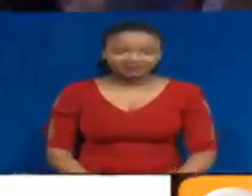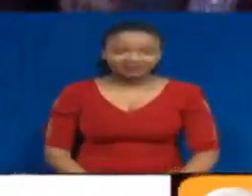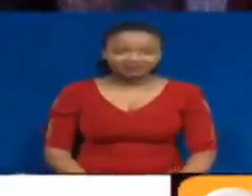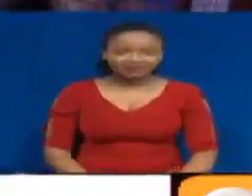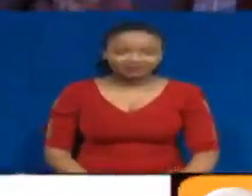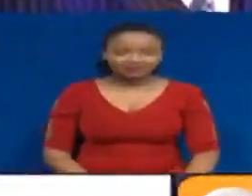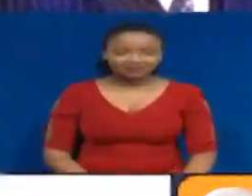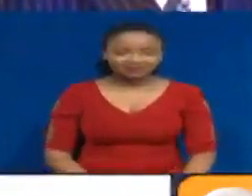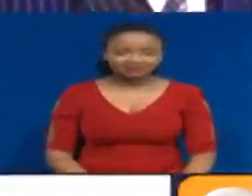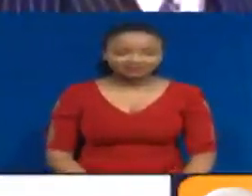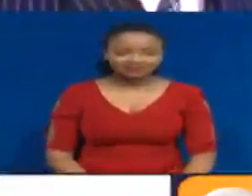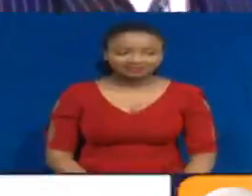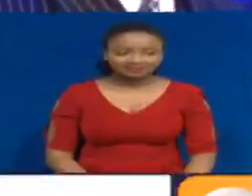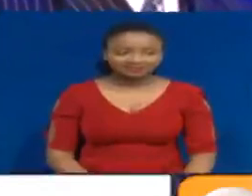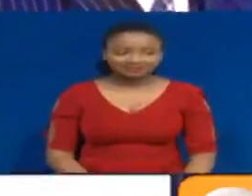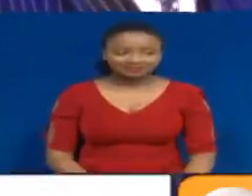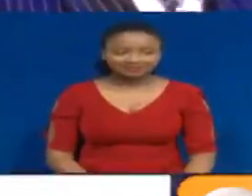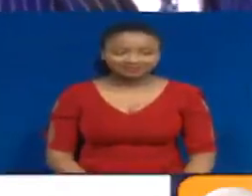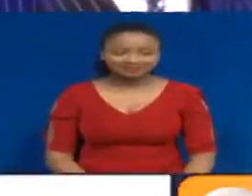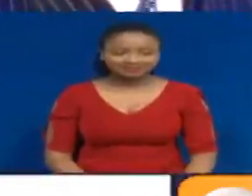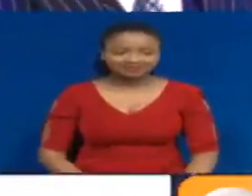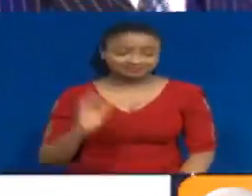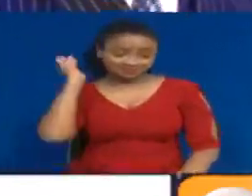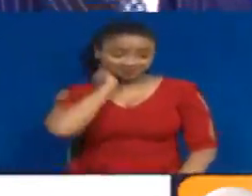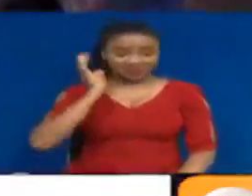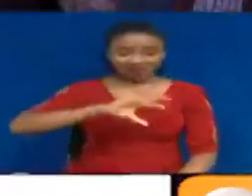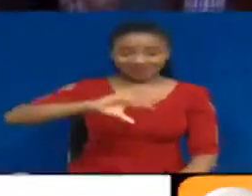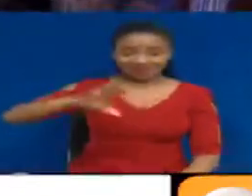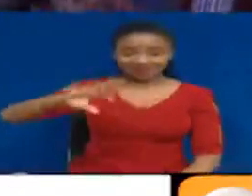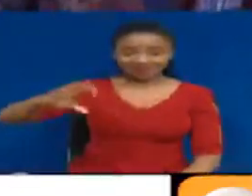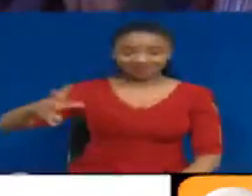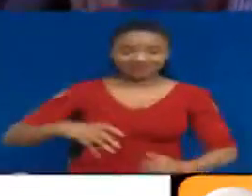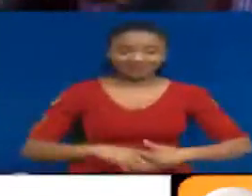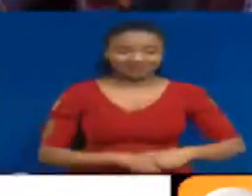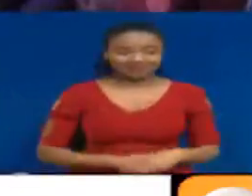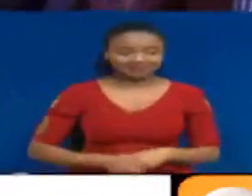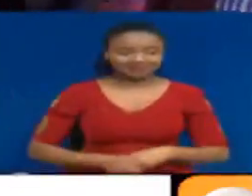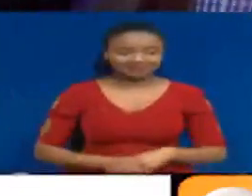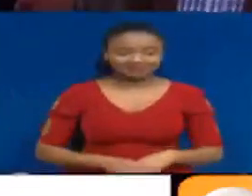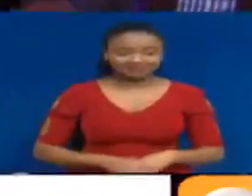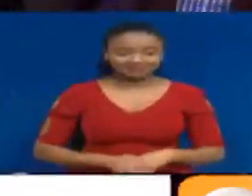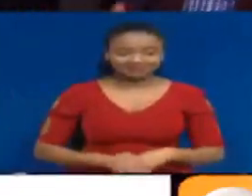The sitting was in Gatanga constituency in Murang'a County,